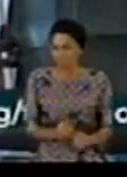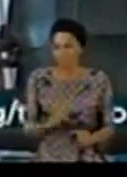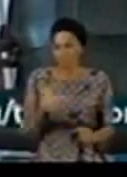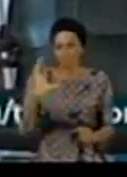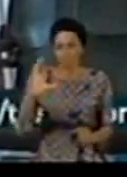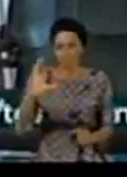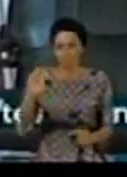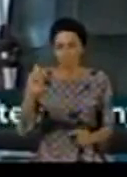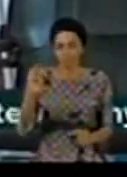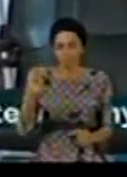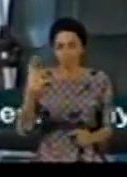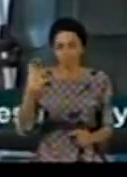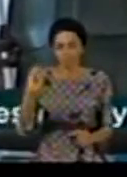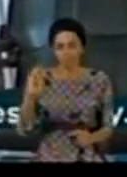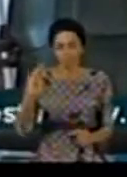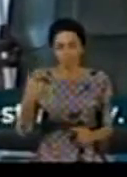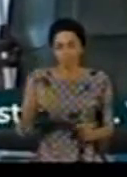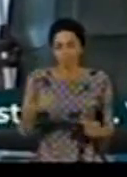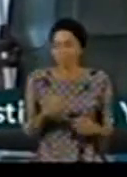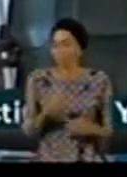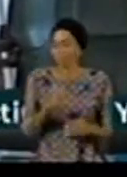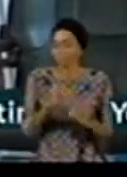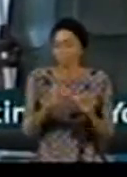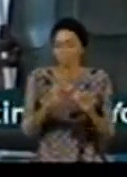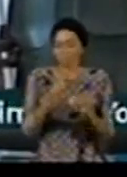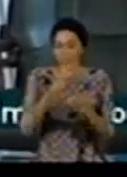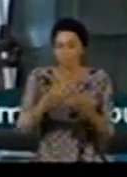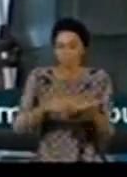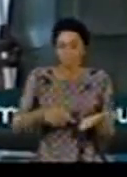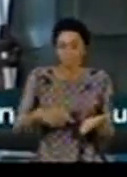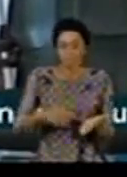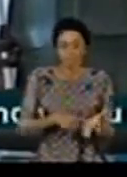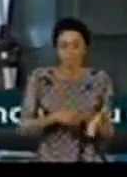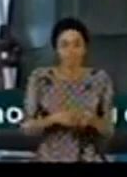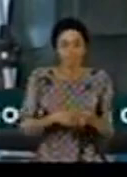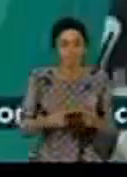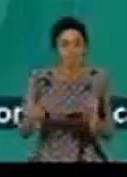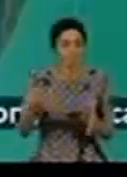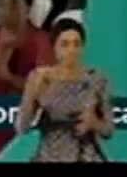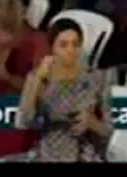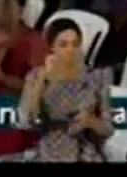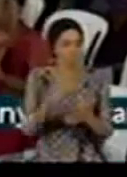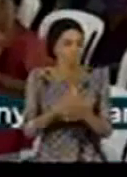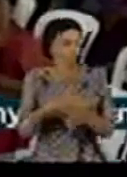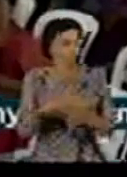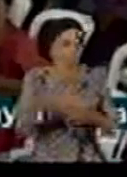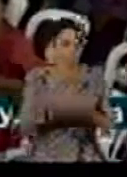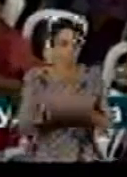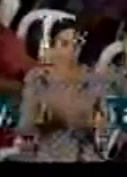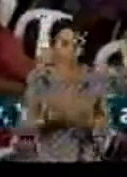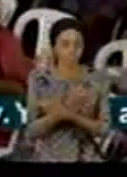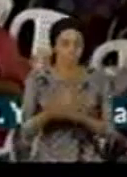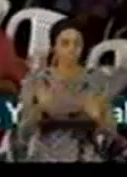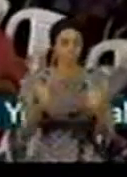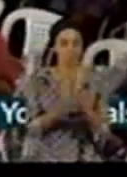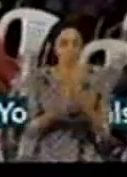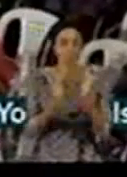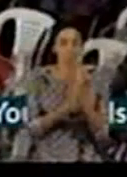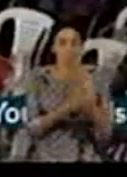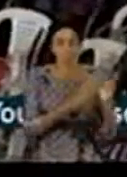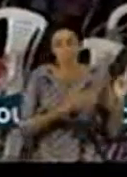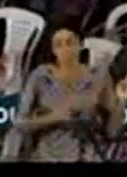was how she got her healing, her freedom. It's the Lord. Ovarian